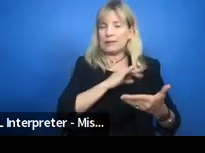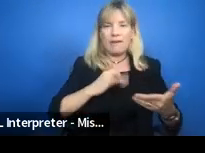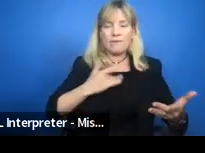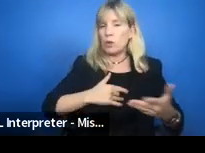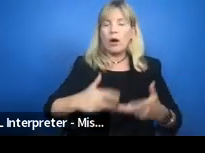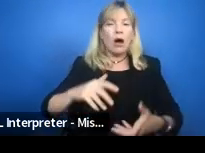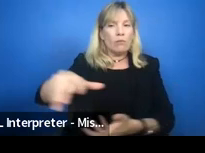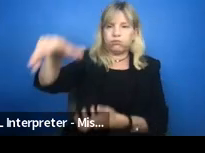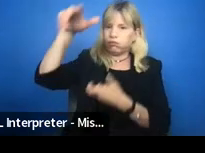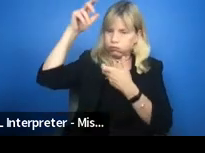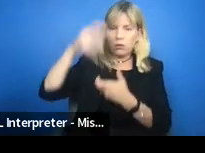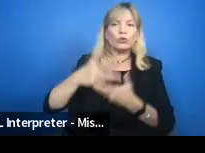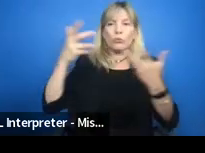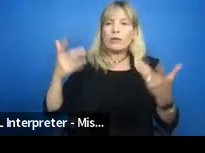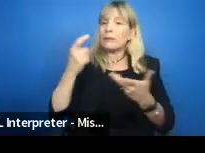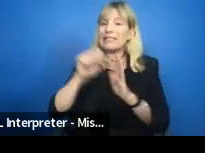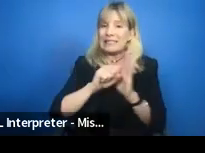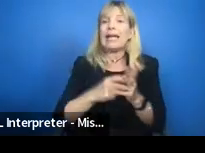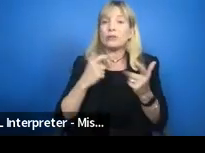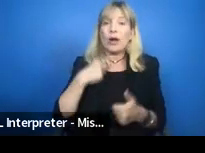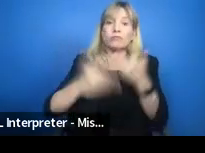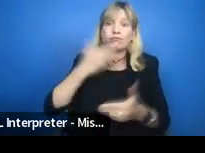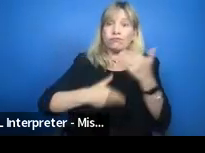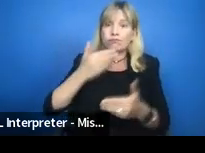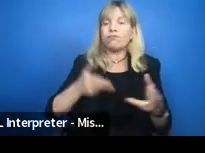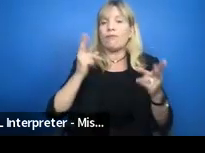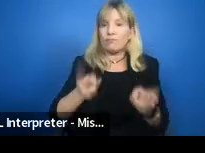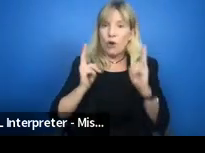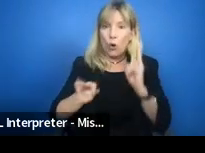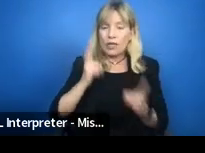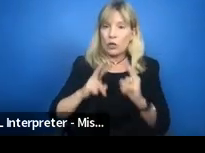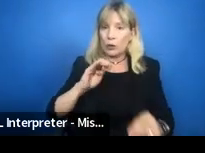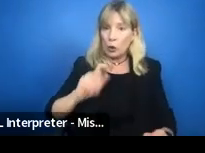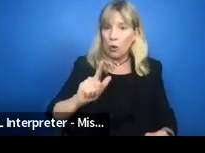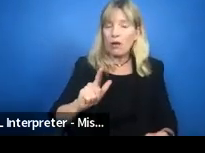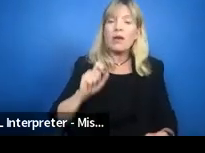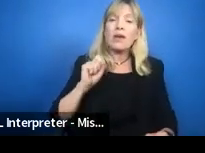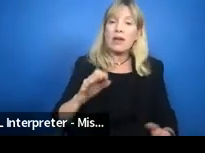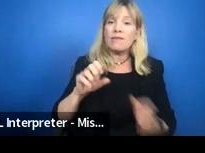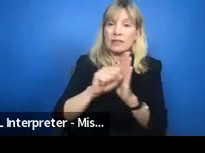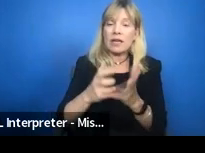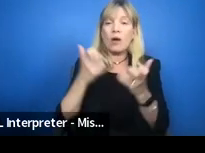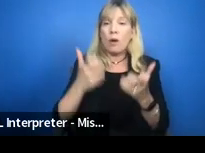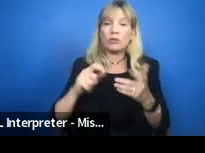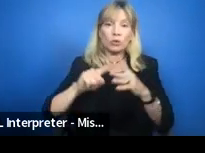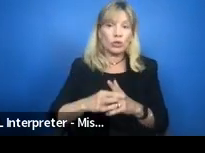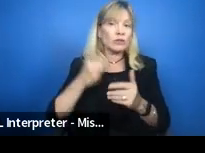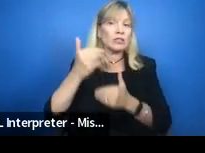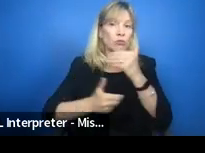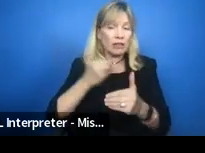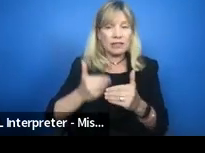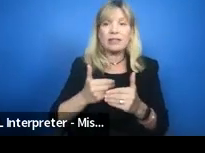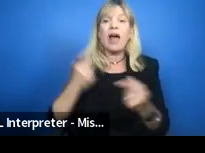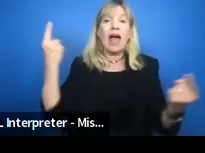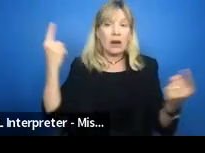overloaded due to the speed with which their state is attempting to process renewals. So states that want to complete the unwinding process faster need